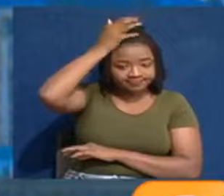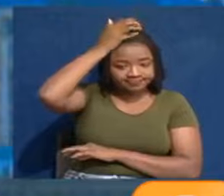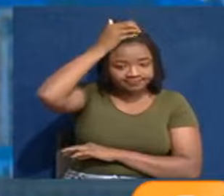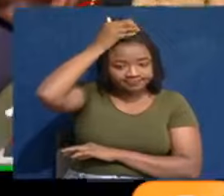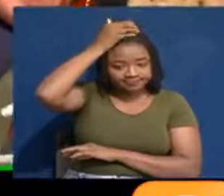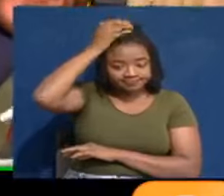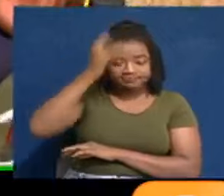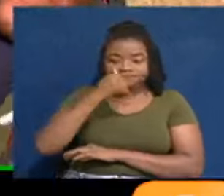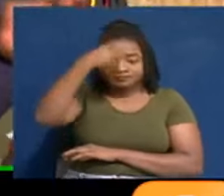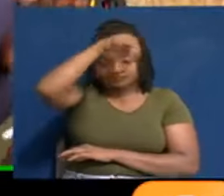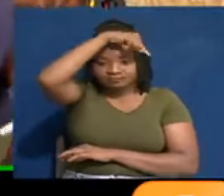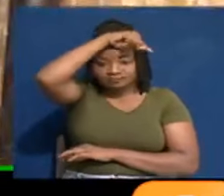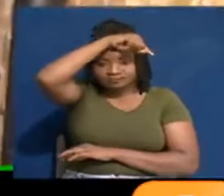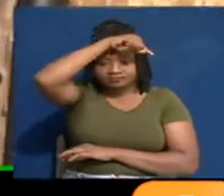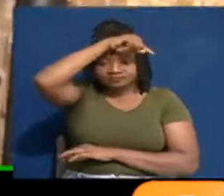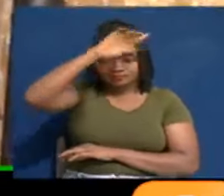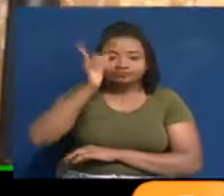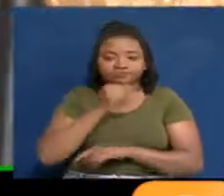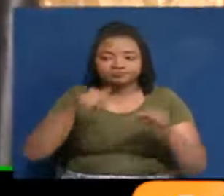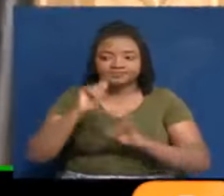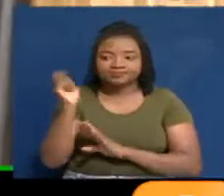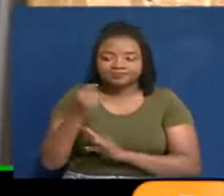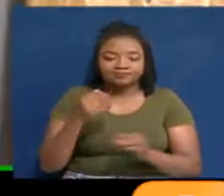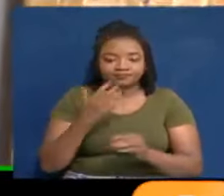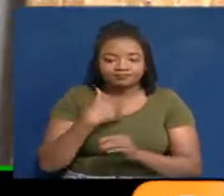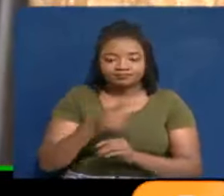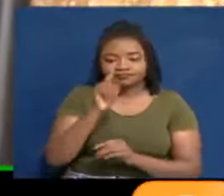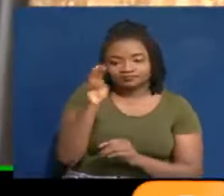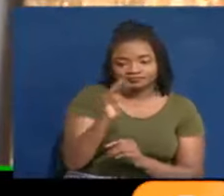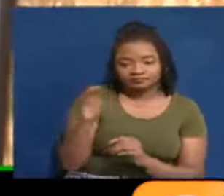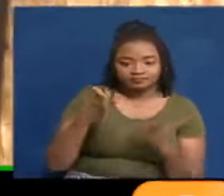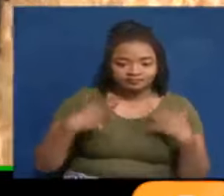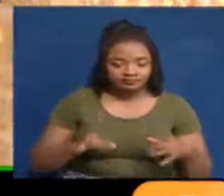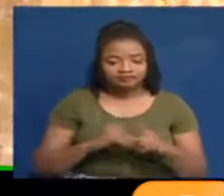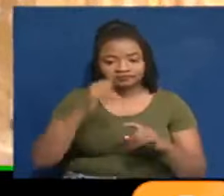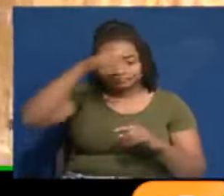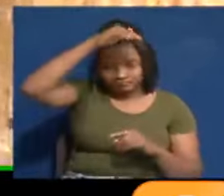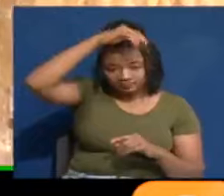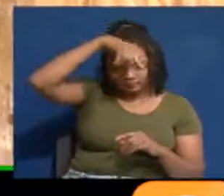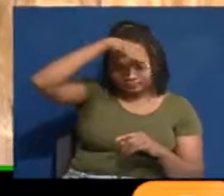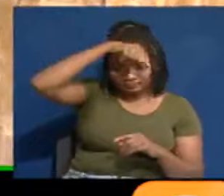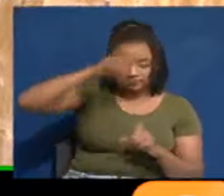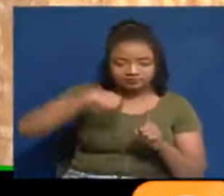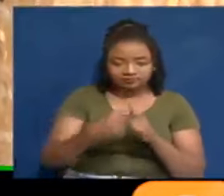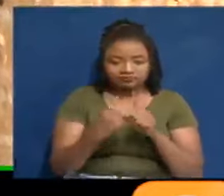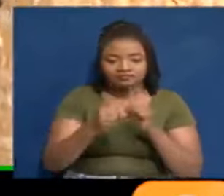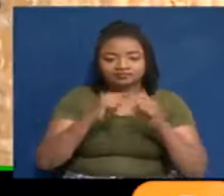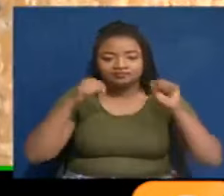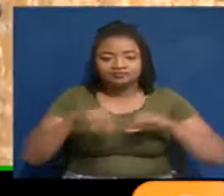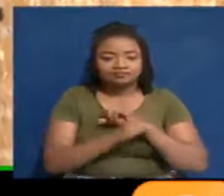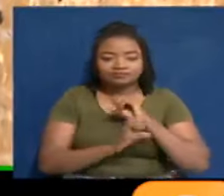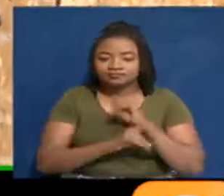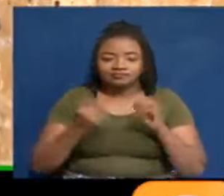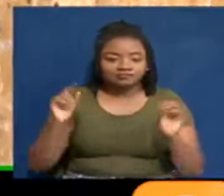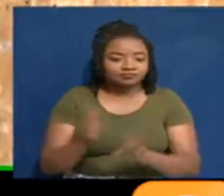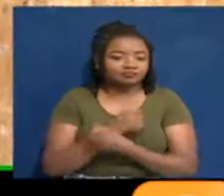graduate every year, the number of people graduating every year. We've got about 1 million people graduating every year in a country that can only absorb 200,000. I mean, that's a story, you